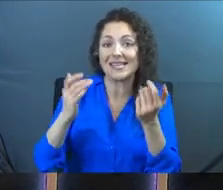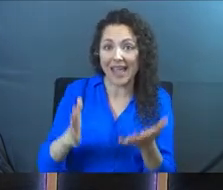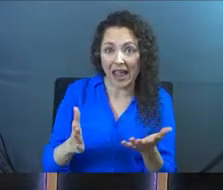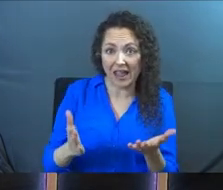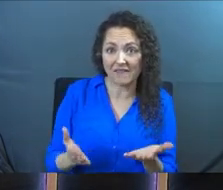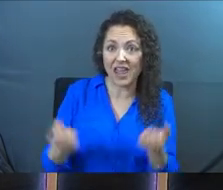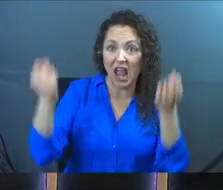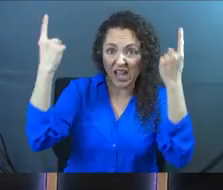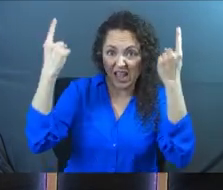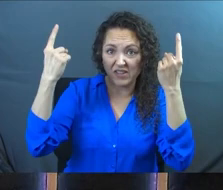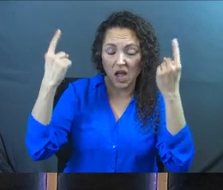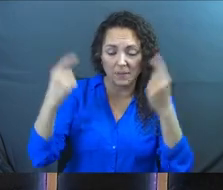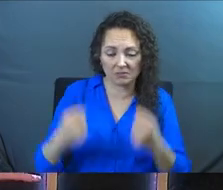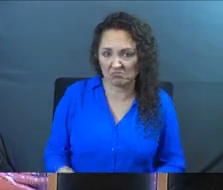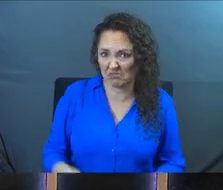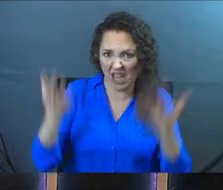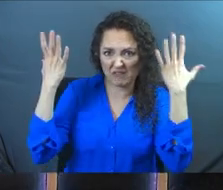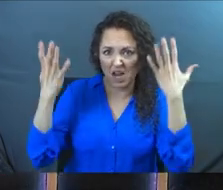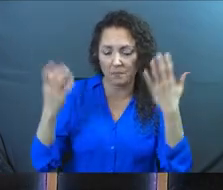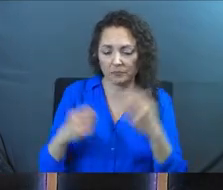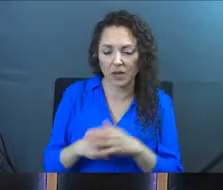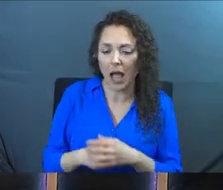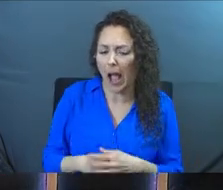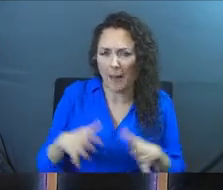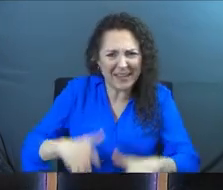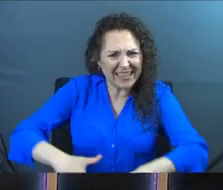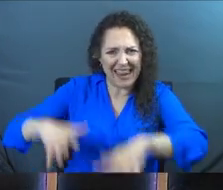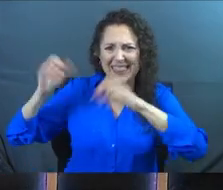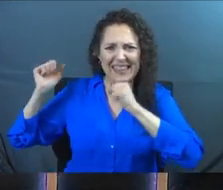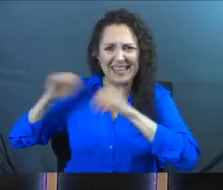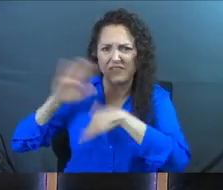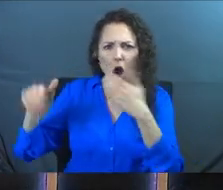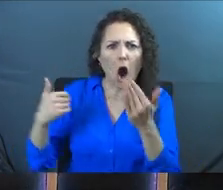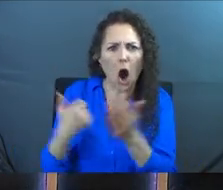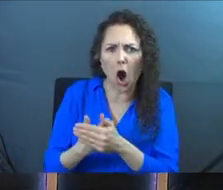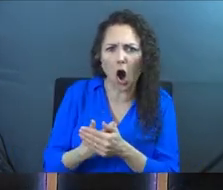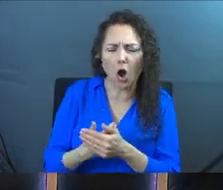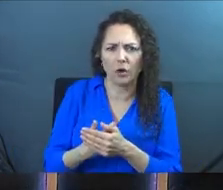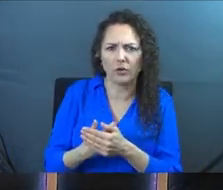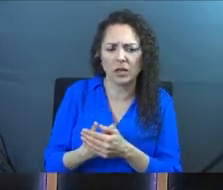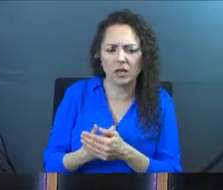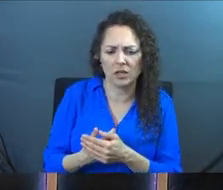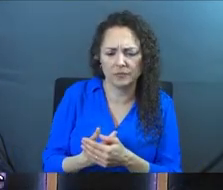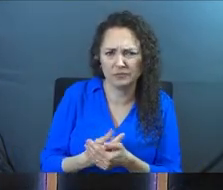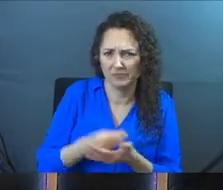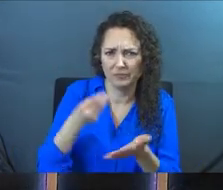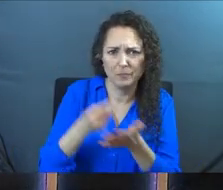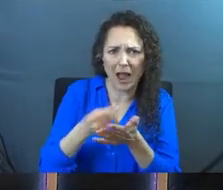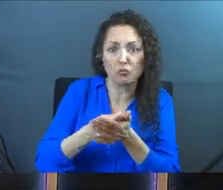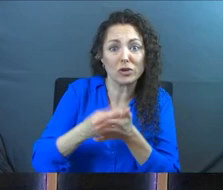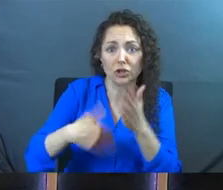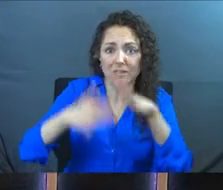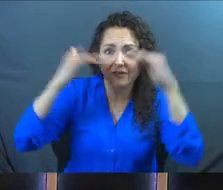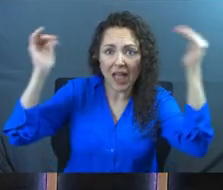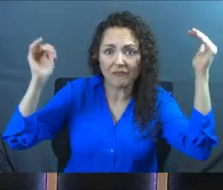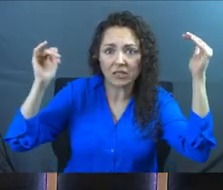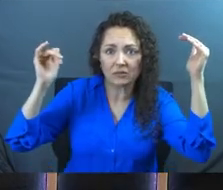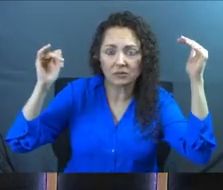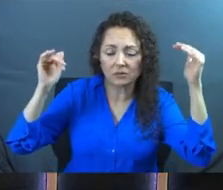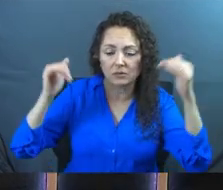it up, said, I'm going to leave all of it just so I can have you, just so that I can come and I can say, you're